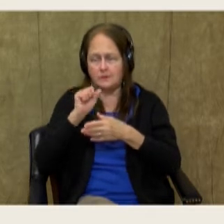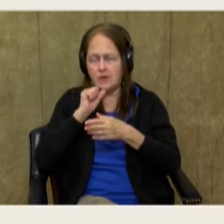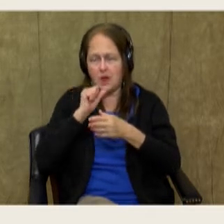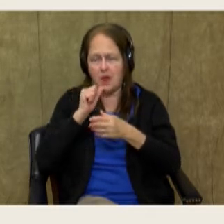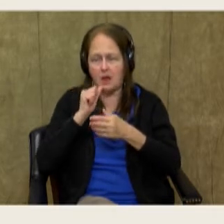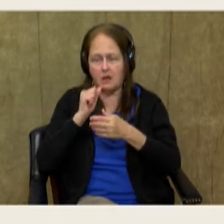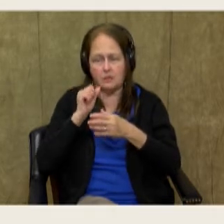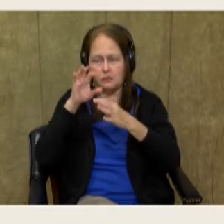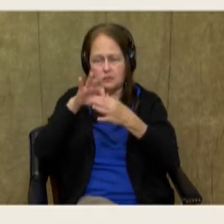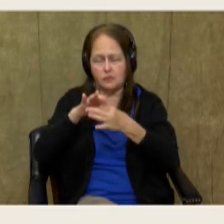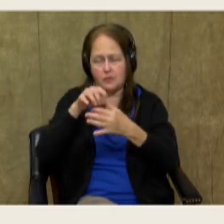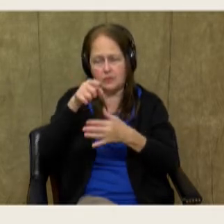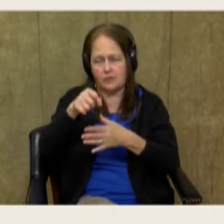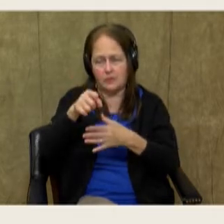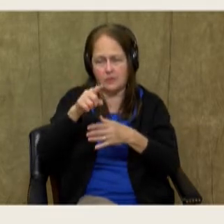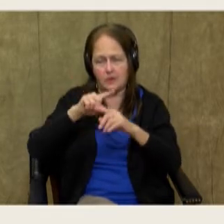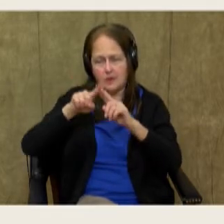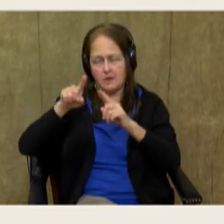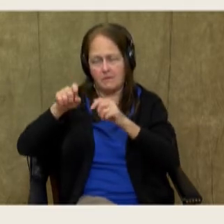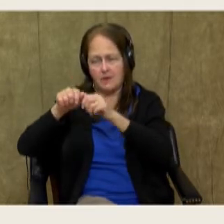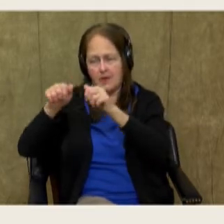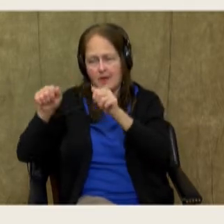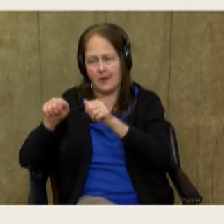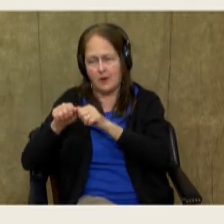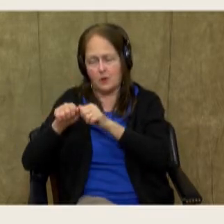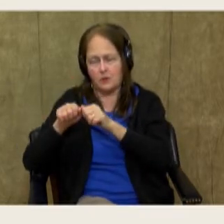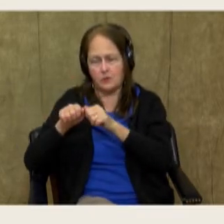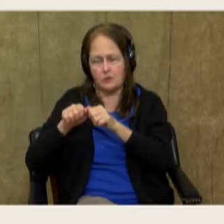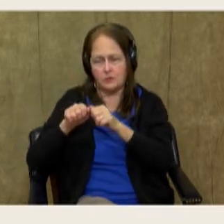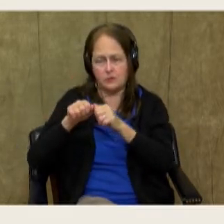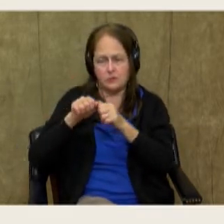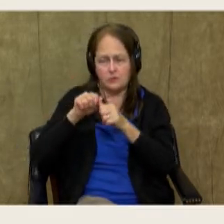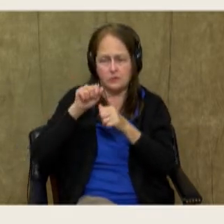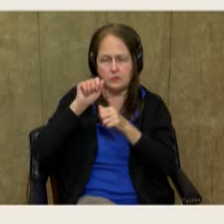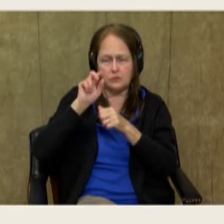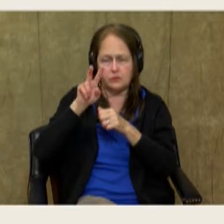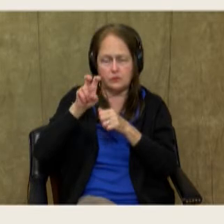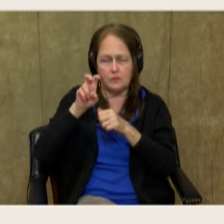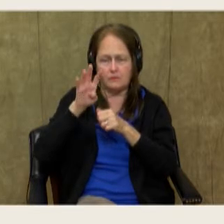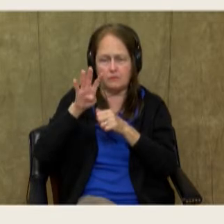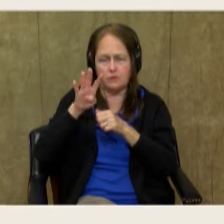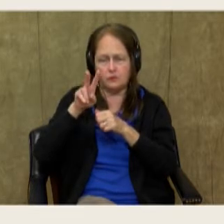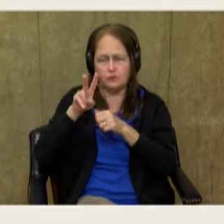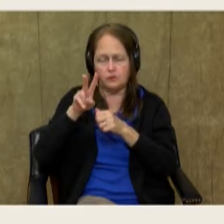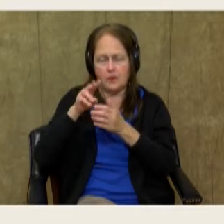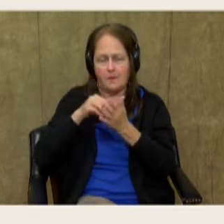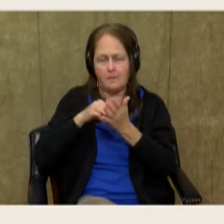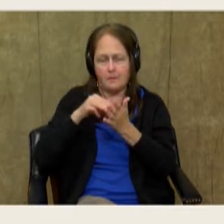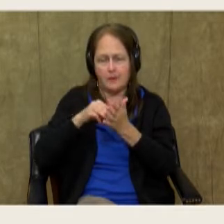But there it is, Indonesia, with 242 million people. And it's also the